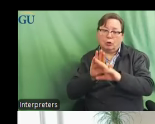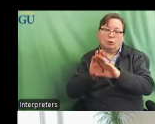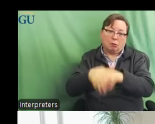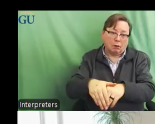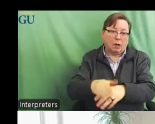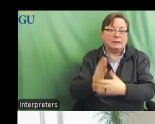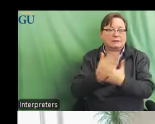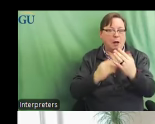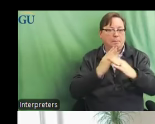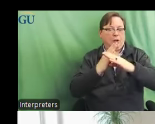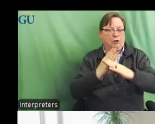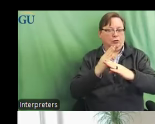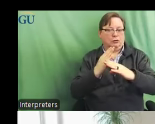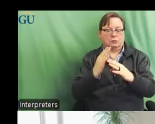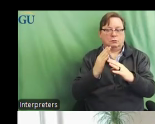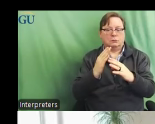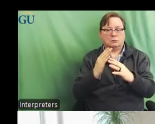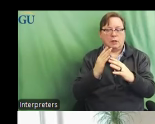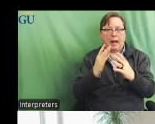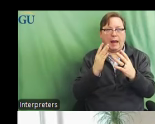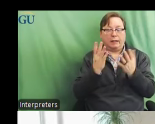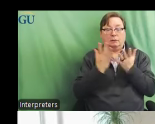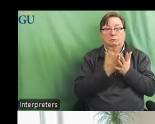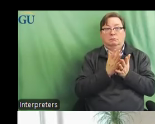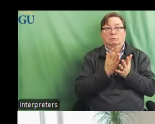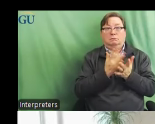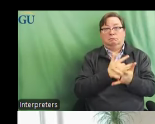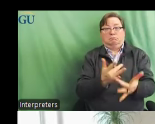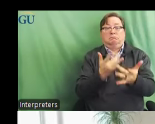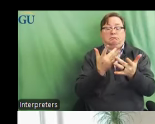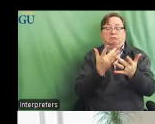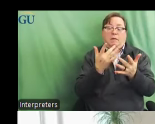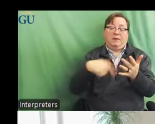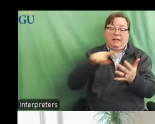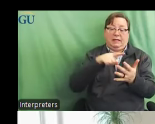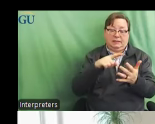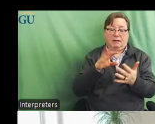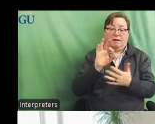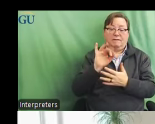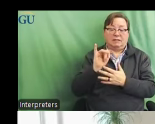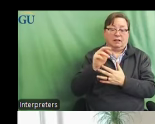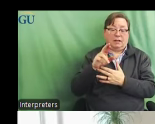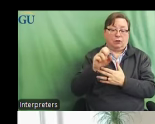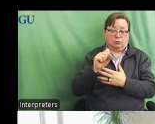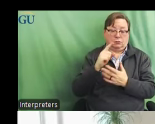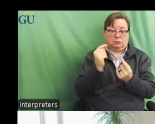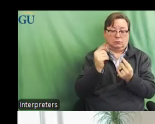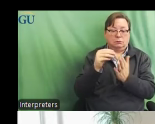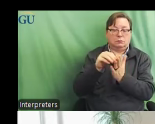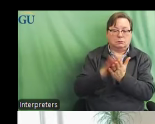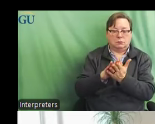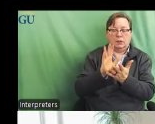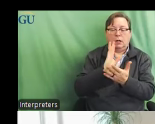the overarching theme of most of these facilitating factors have been documented under this theme of meeting